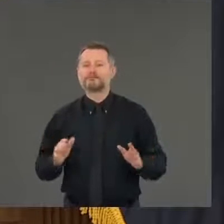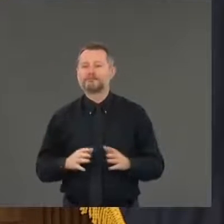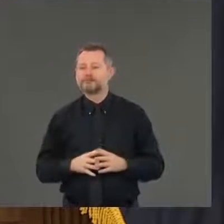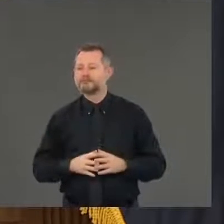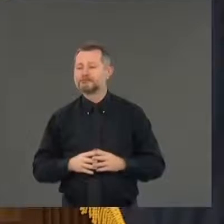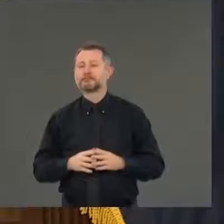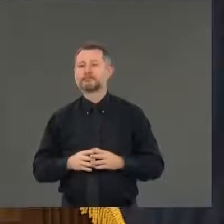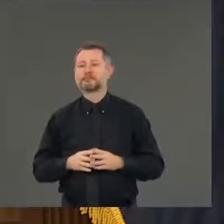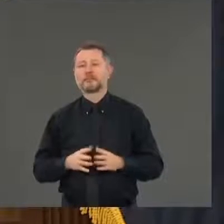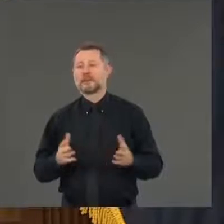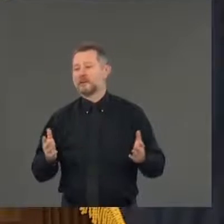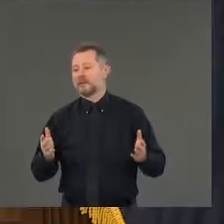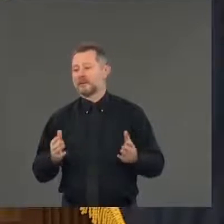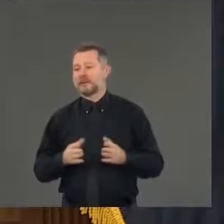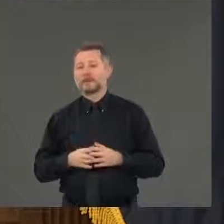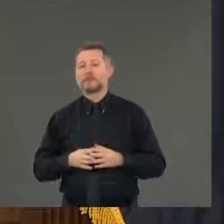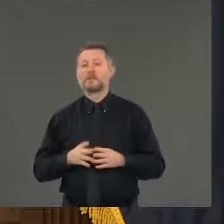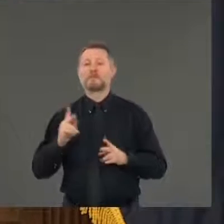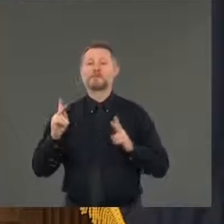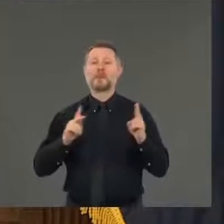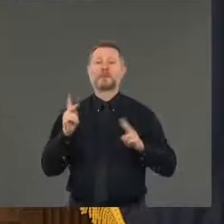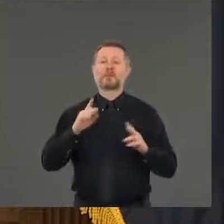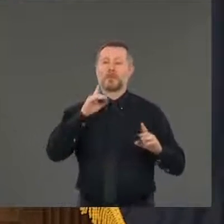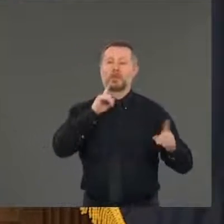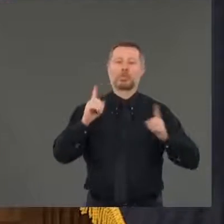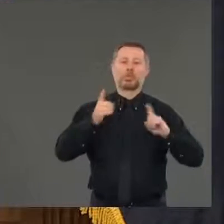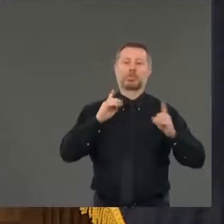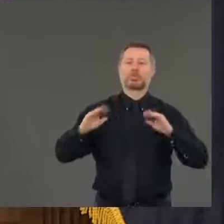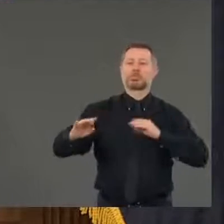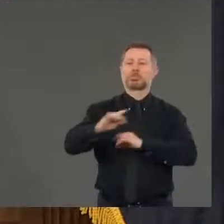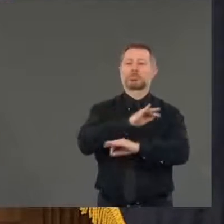look, you get all sorts of people who say all sorts of things, right?